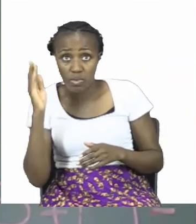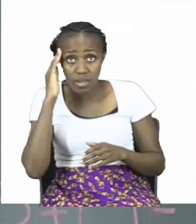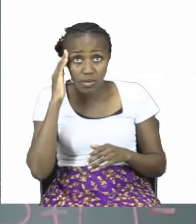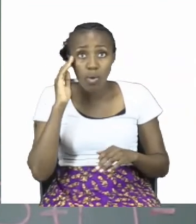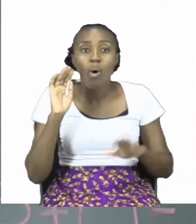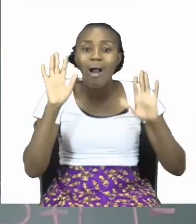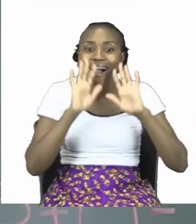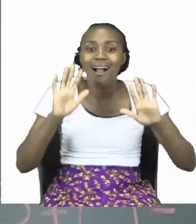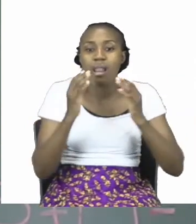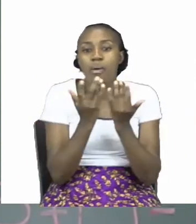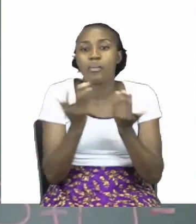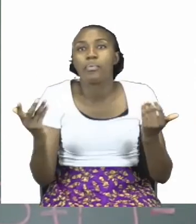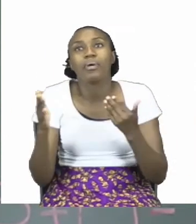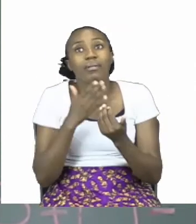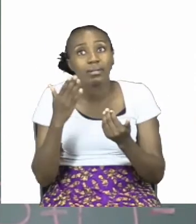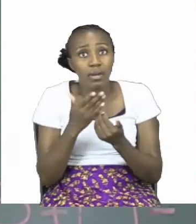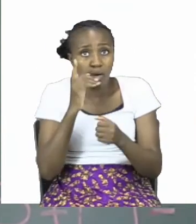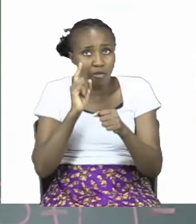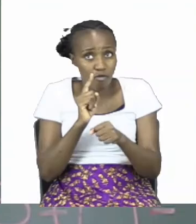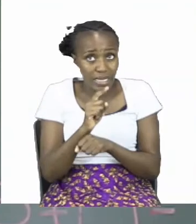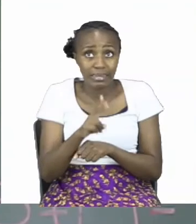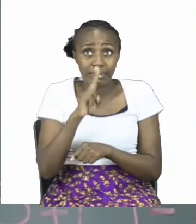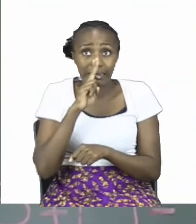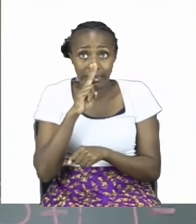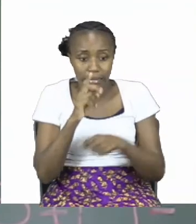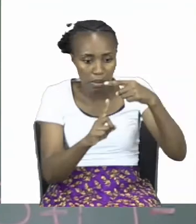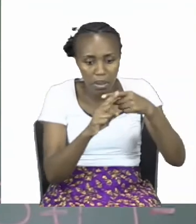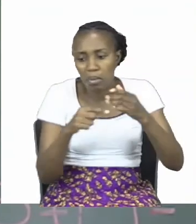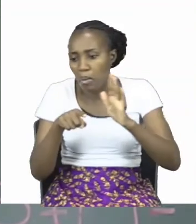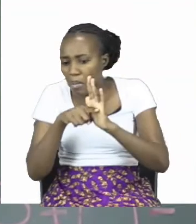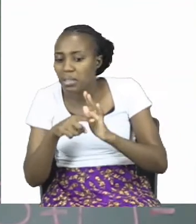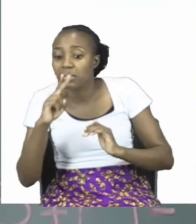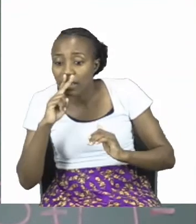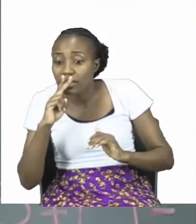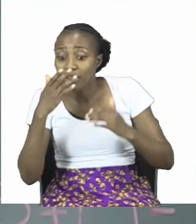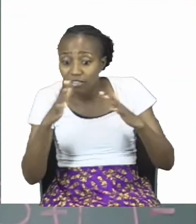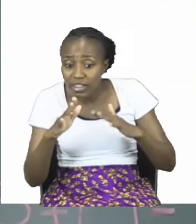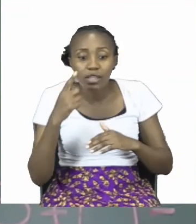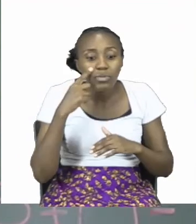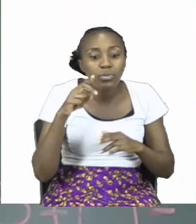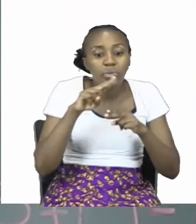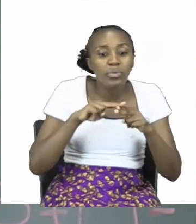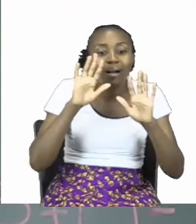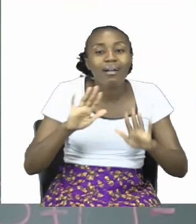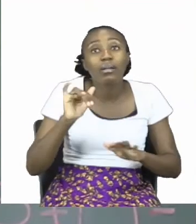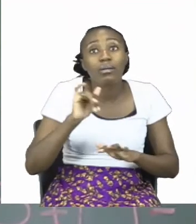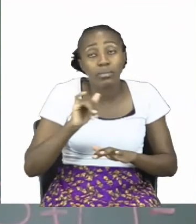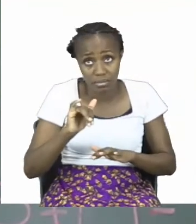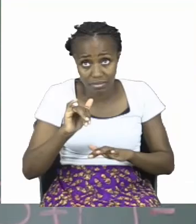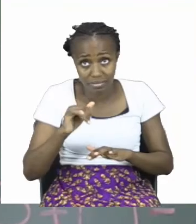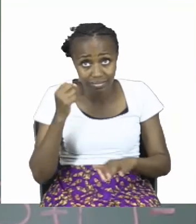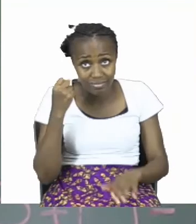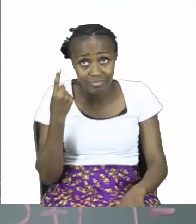is done, that's when you can start coloring according to your answers. Take your time, and when you're done with that, you can move to the